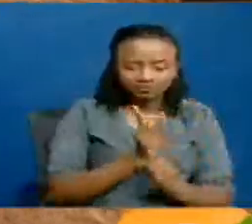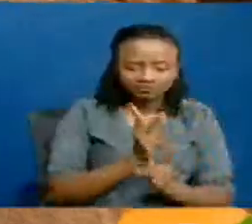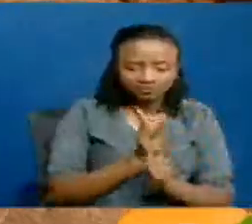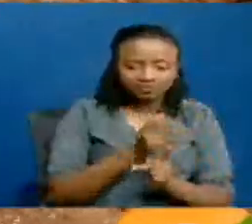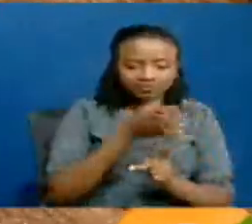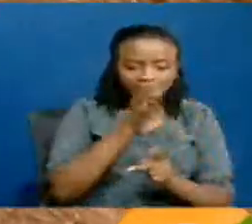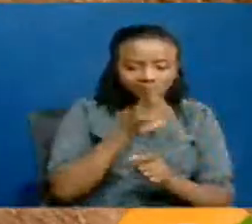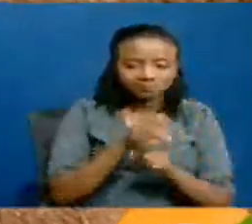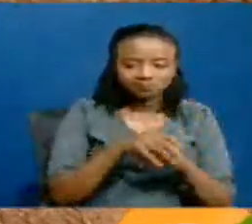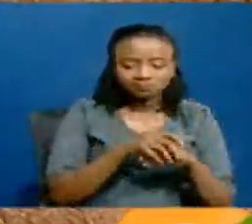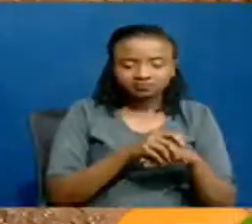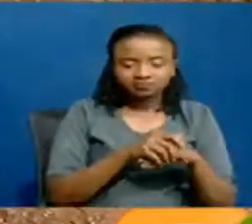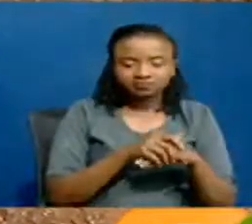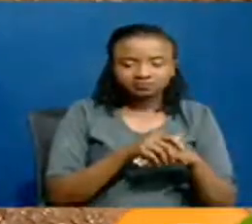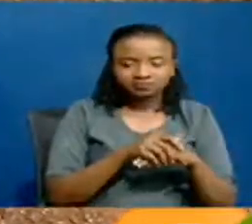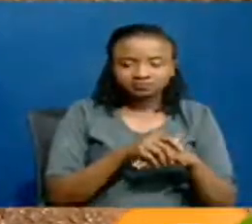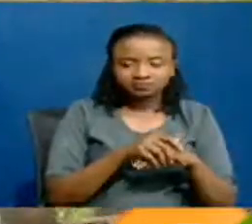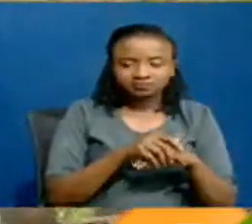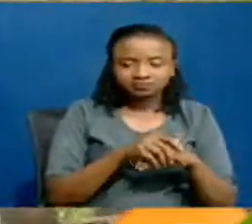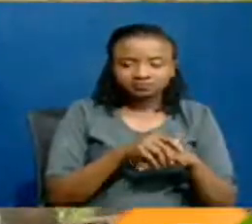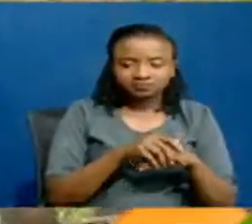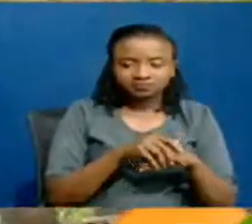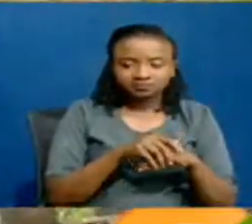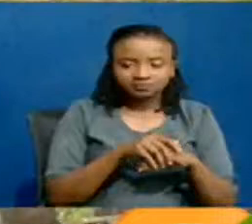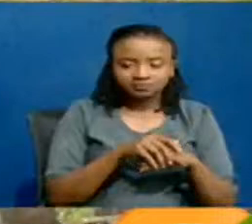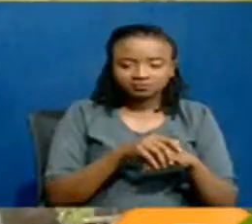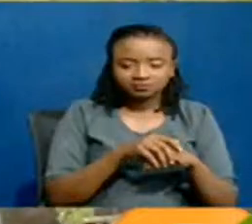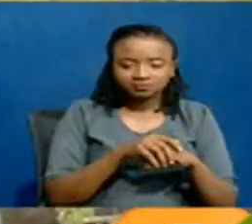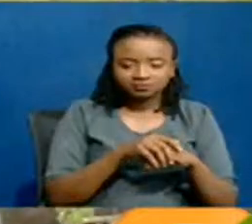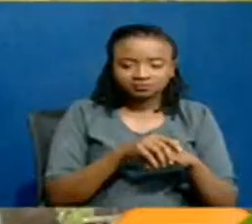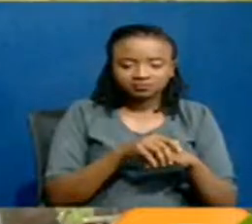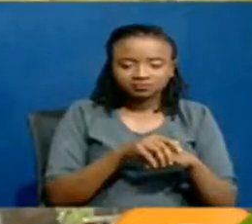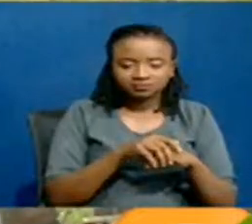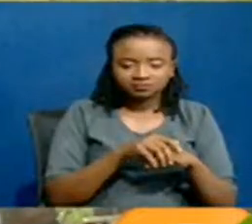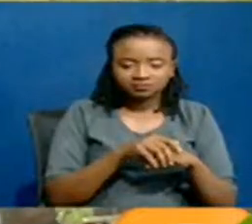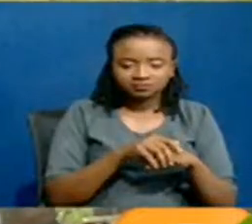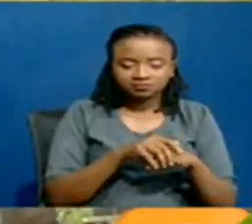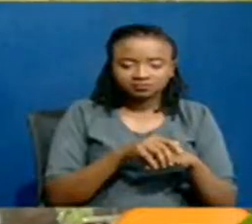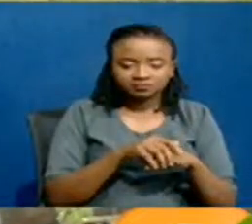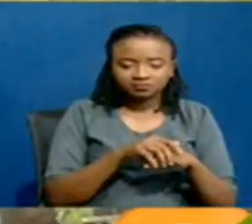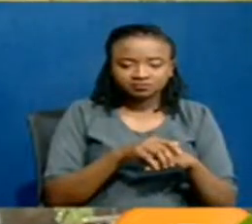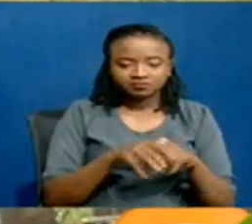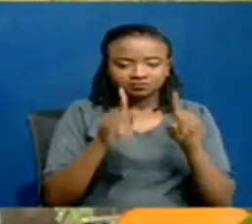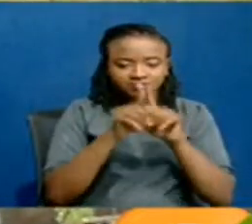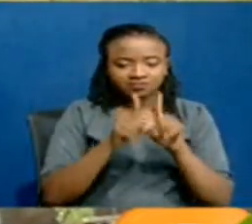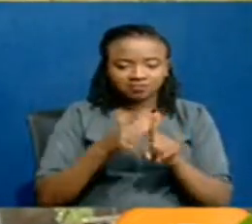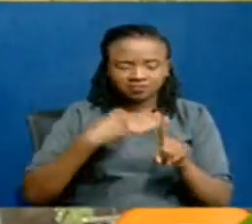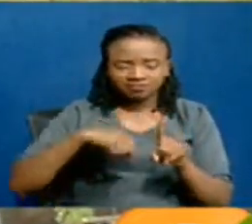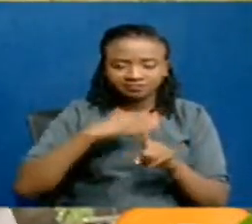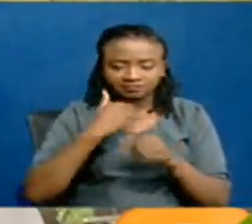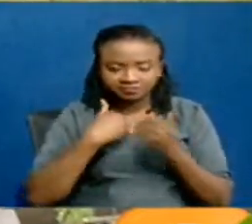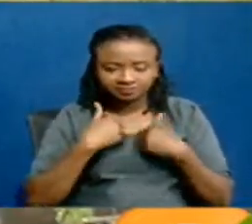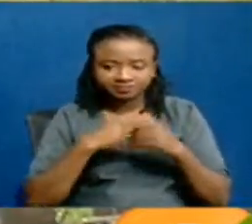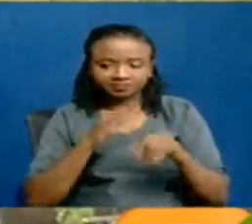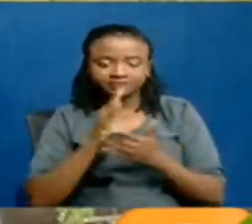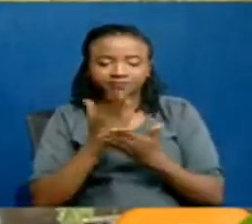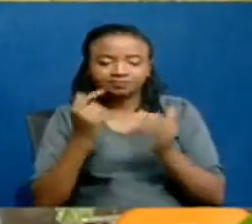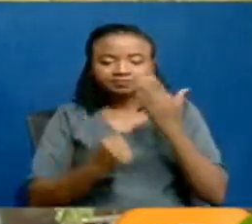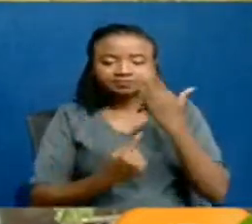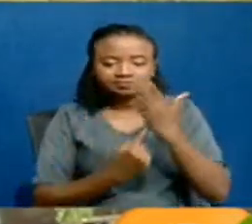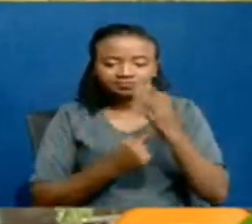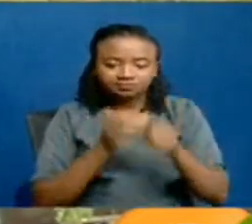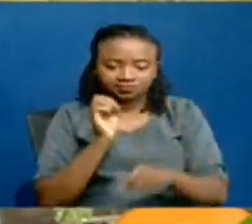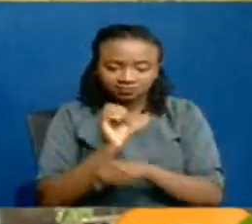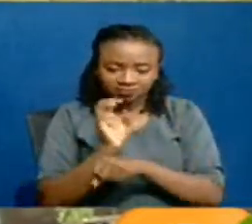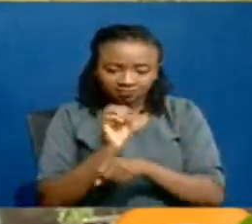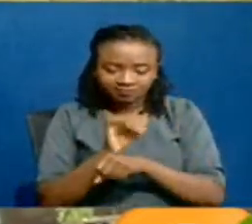also the soil for increasing production. And also we do some technical devices